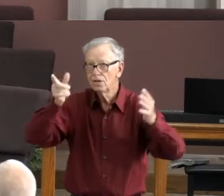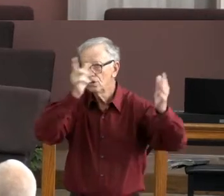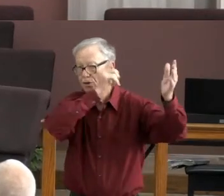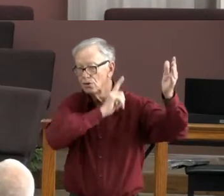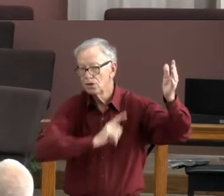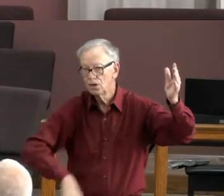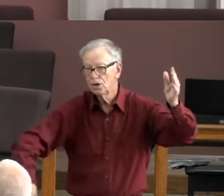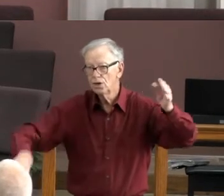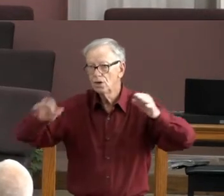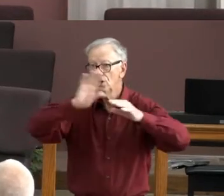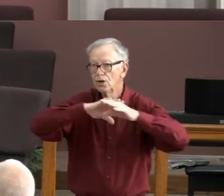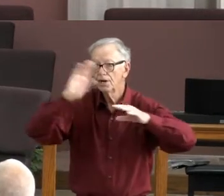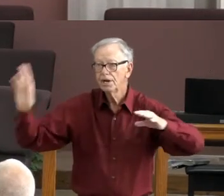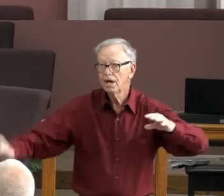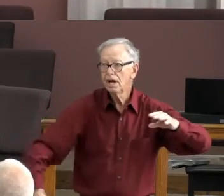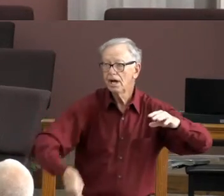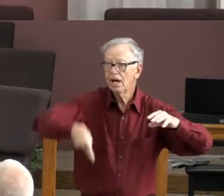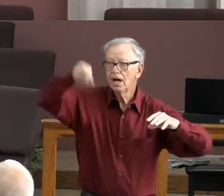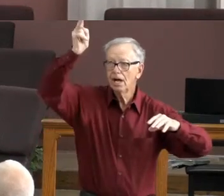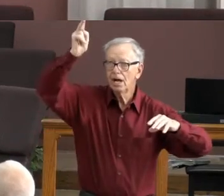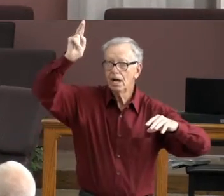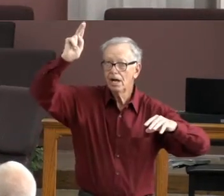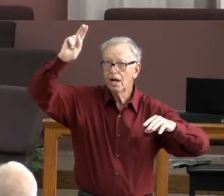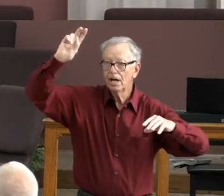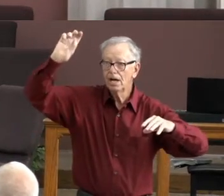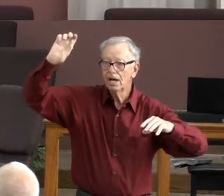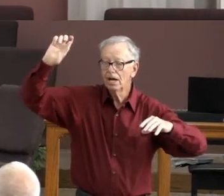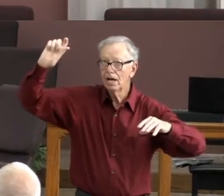Glory to the Lord on